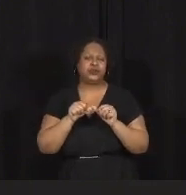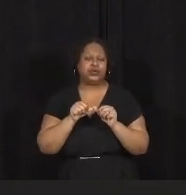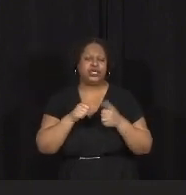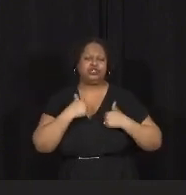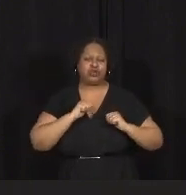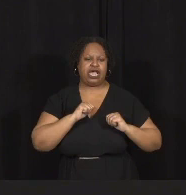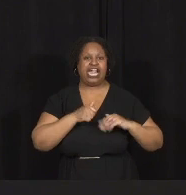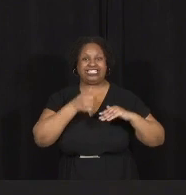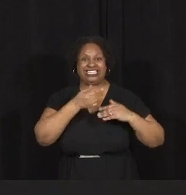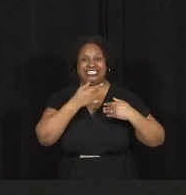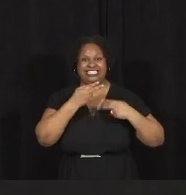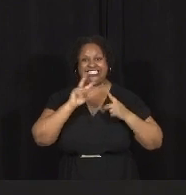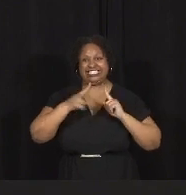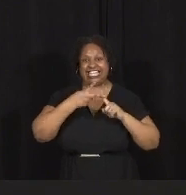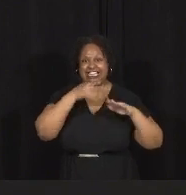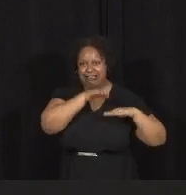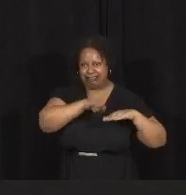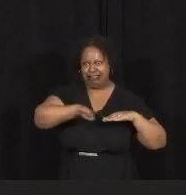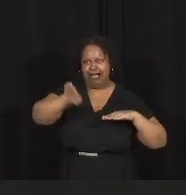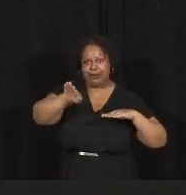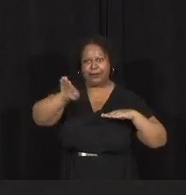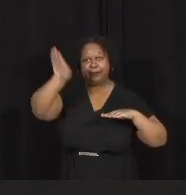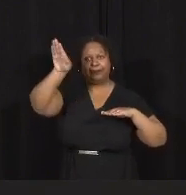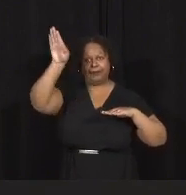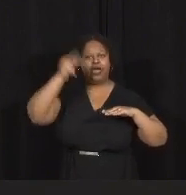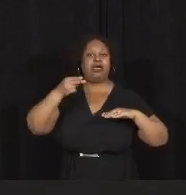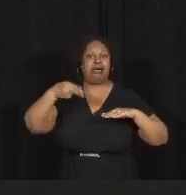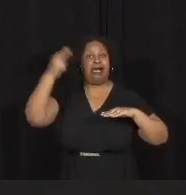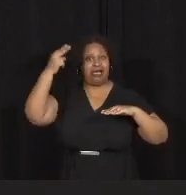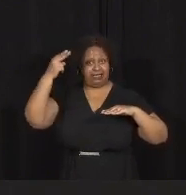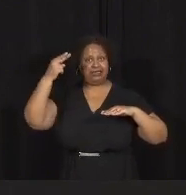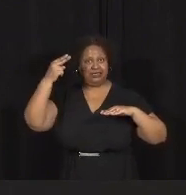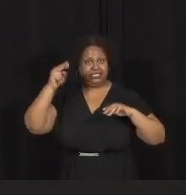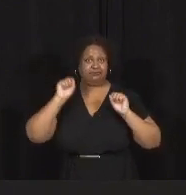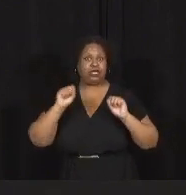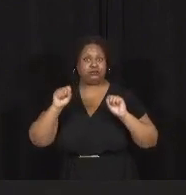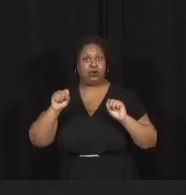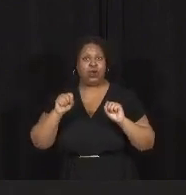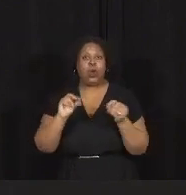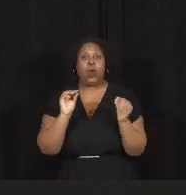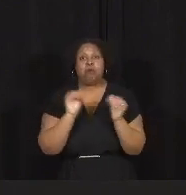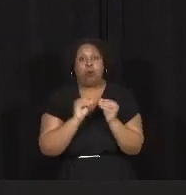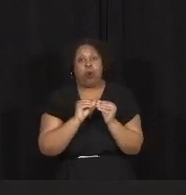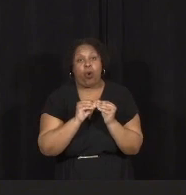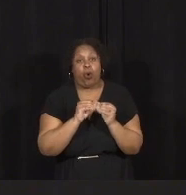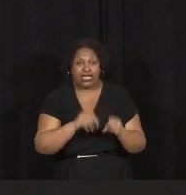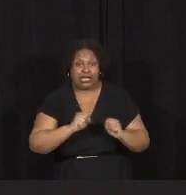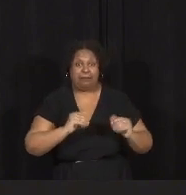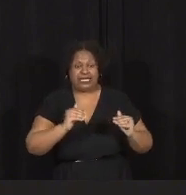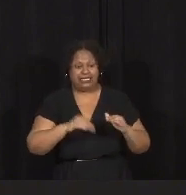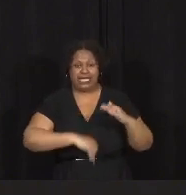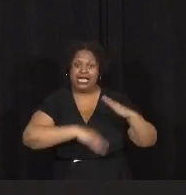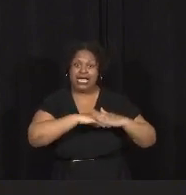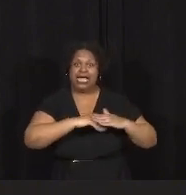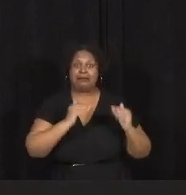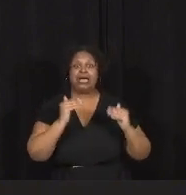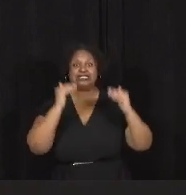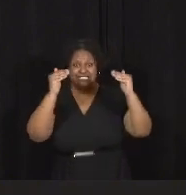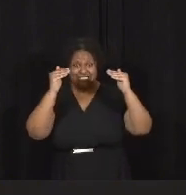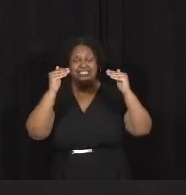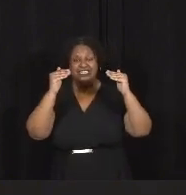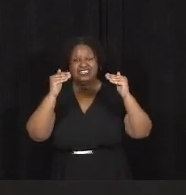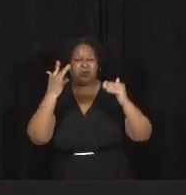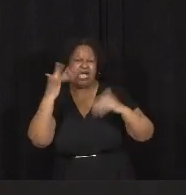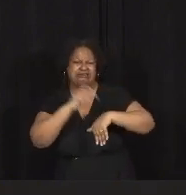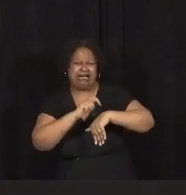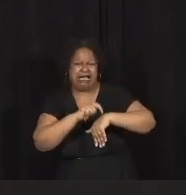as much capacity in our healthcare system as we can develop in the very short time periods that we're discussing. There are